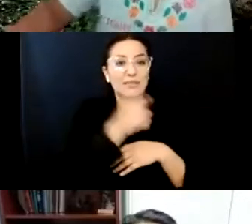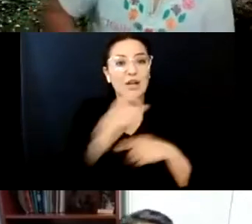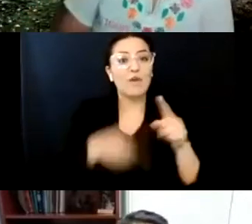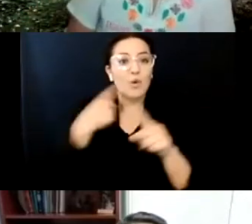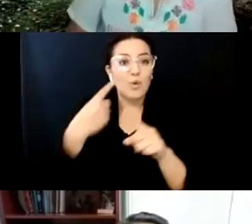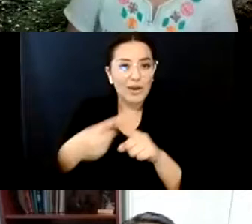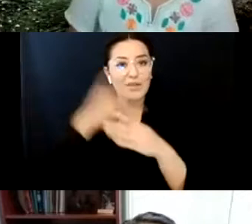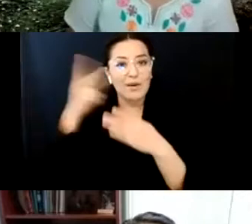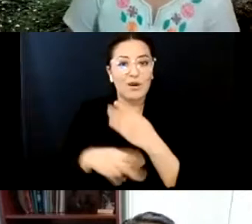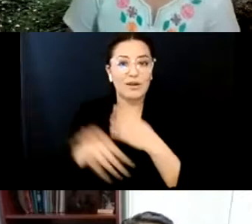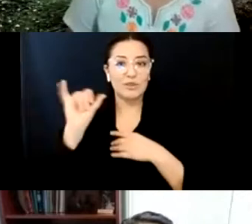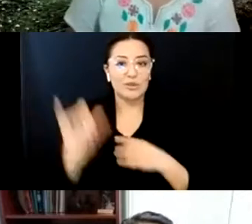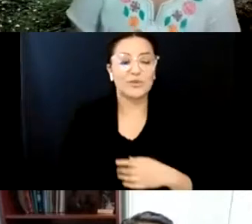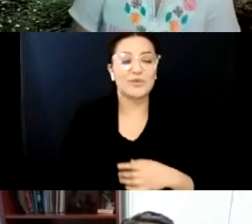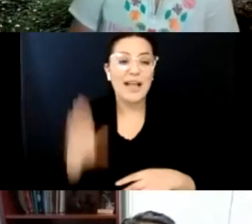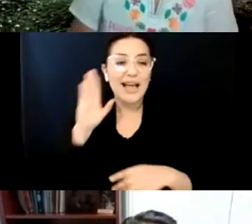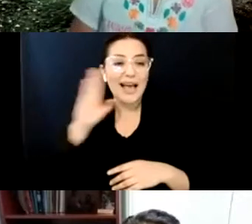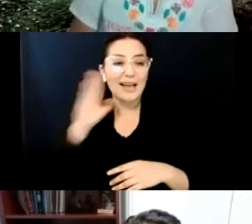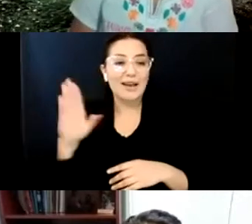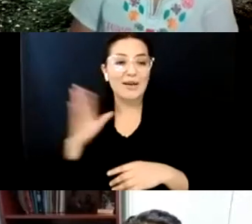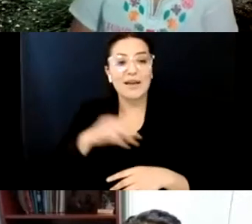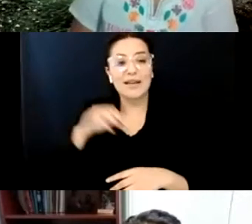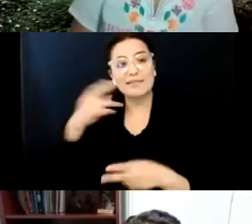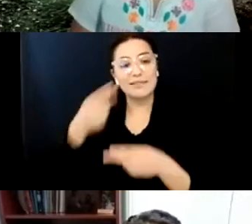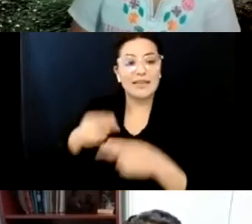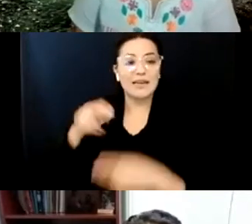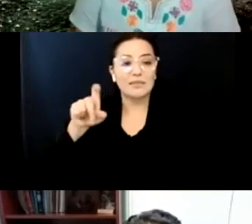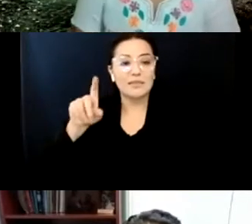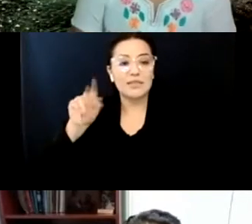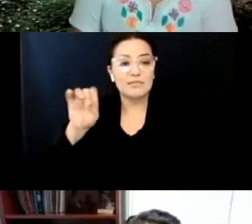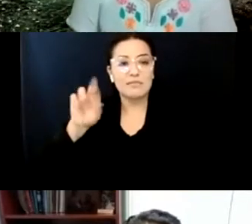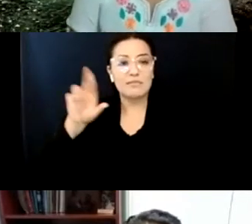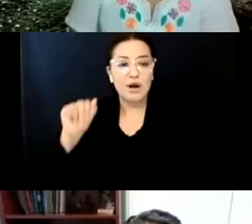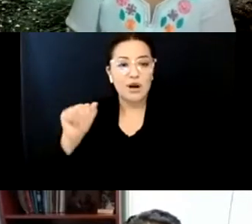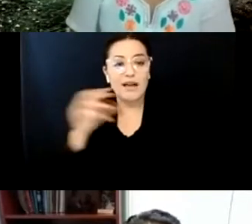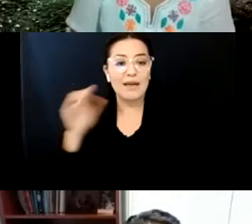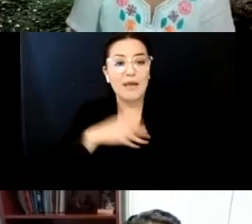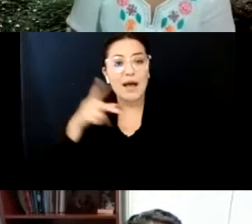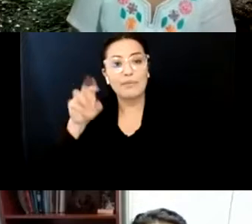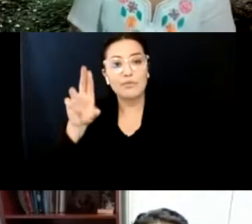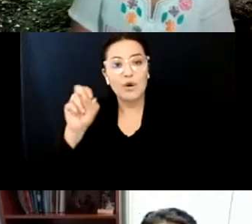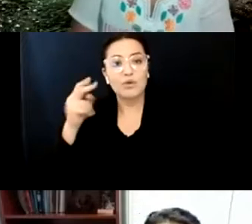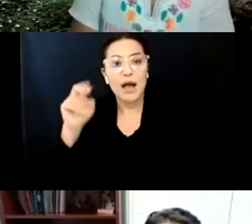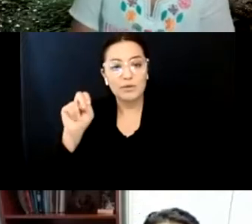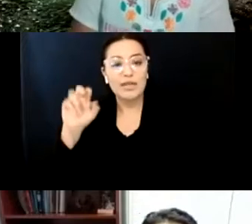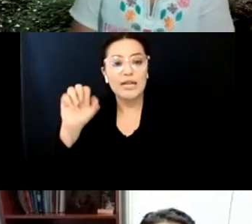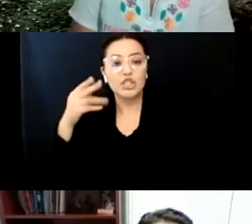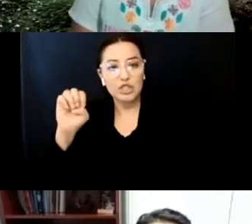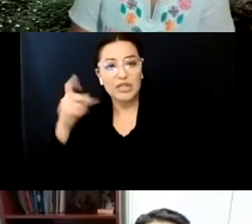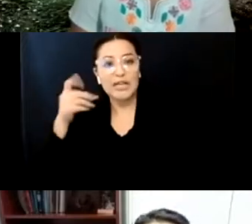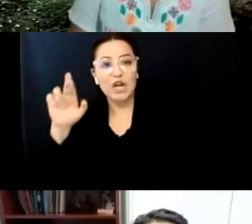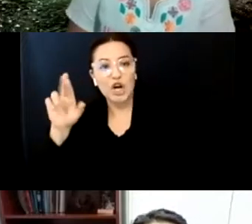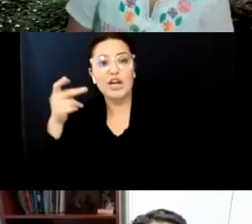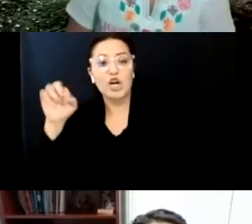Hello, my name is Xiomara Carranza. My pronouns are she, her, hers, and ella. I currently work as the